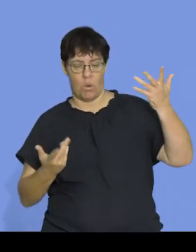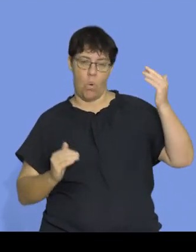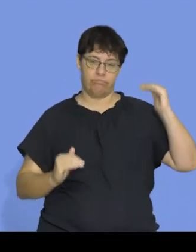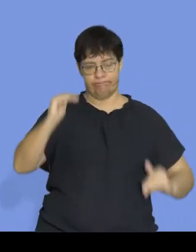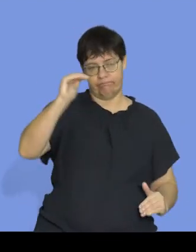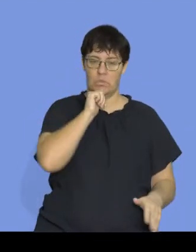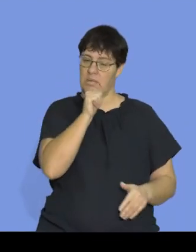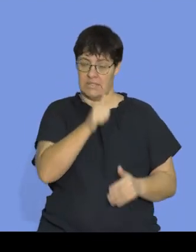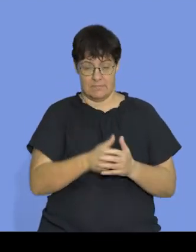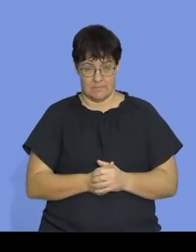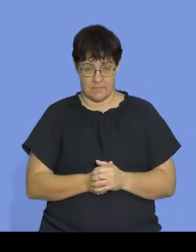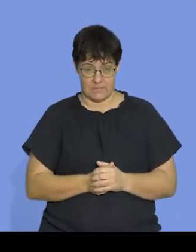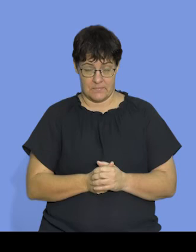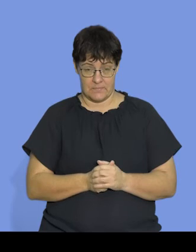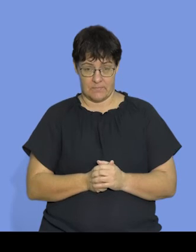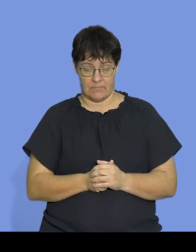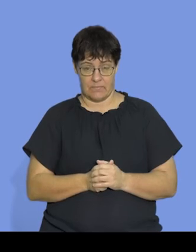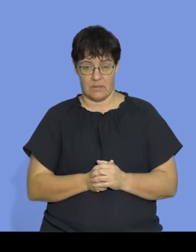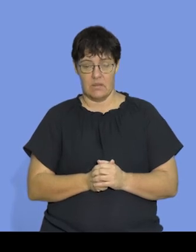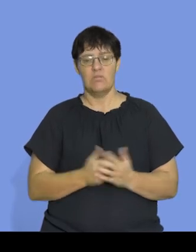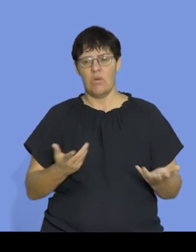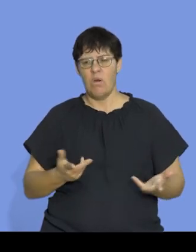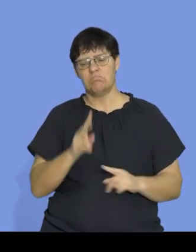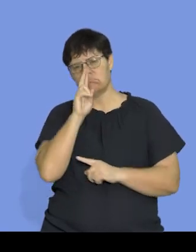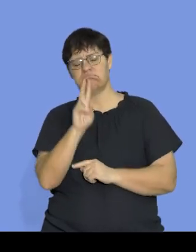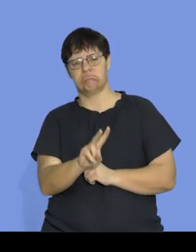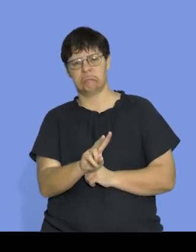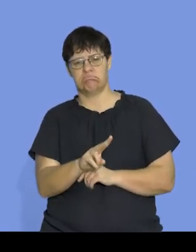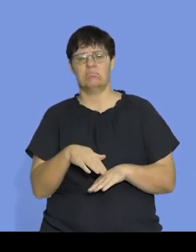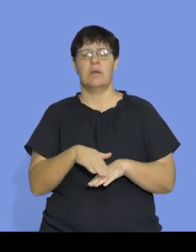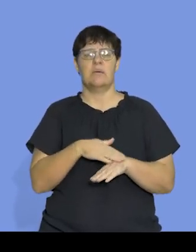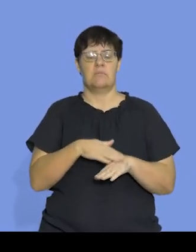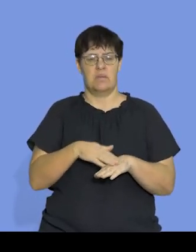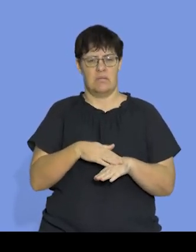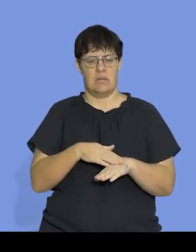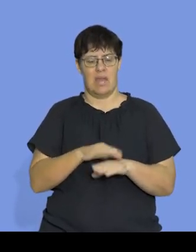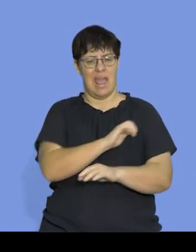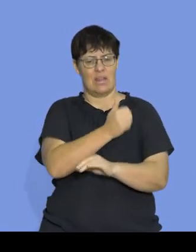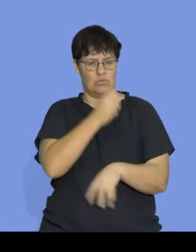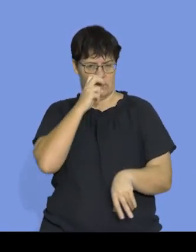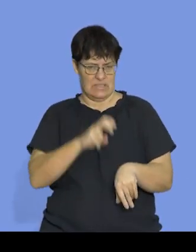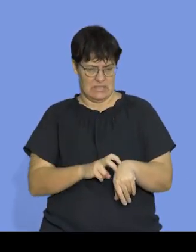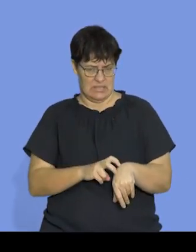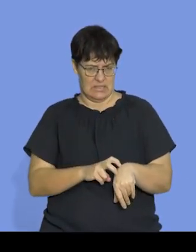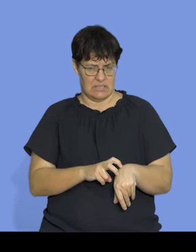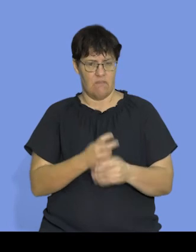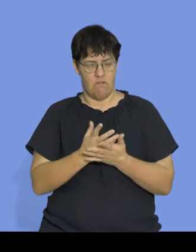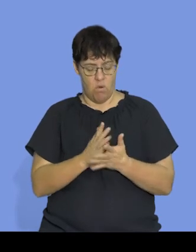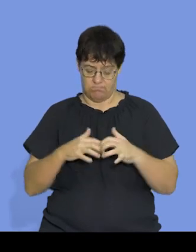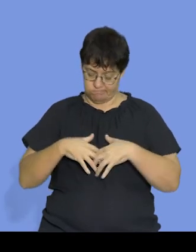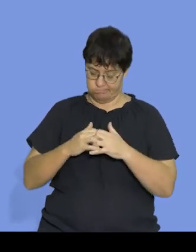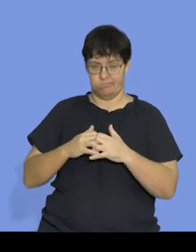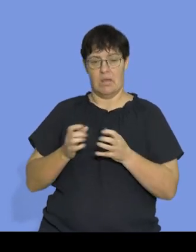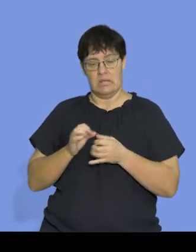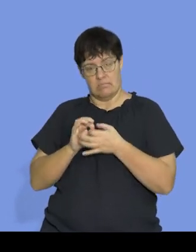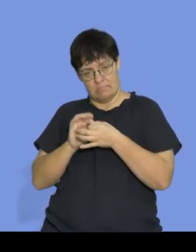let's look at something that's very interesting in as far as, the minimum amount of energy required for a reaction to take place. We've